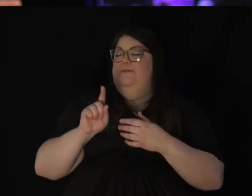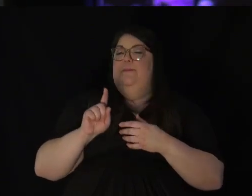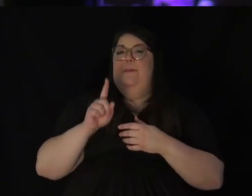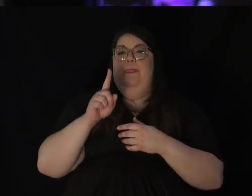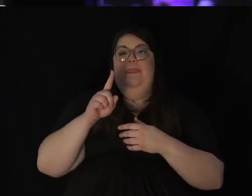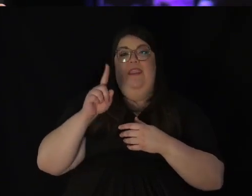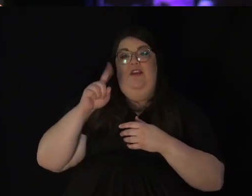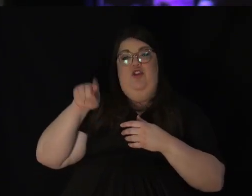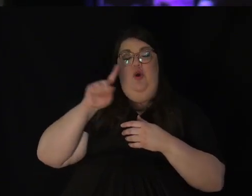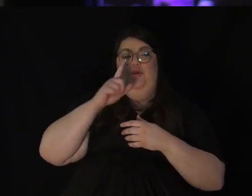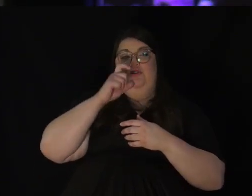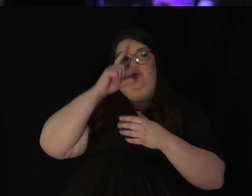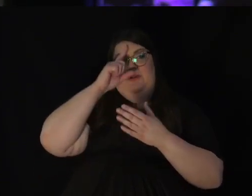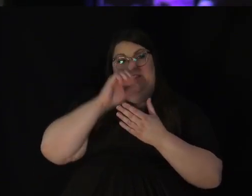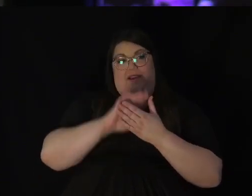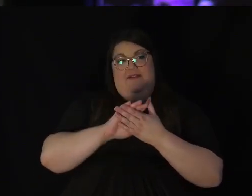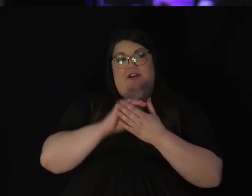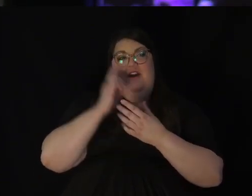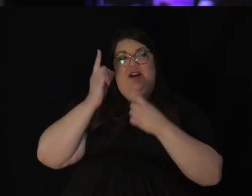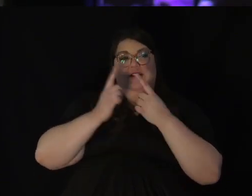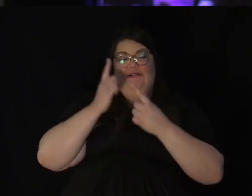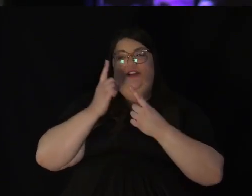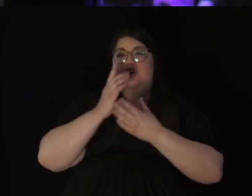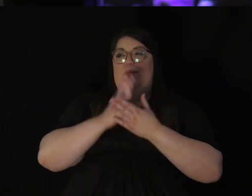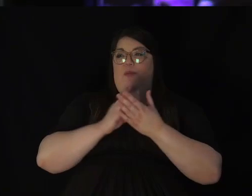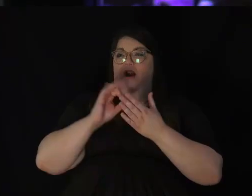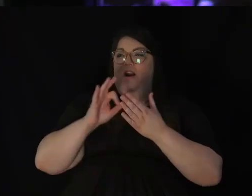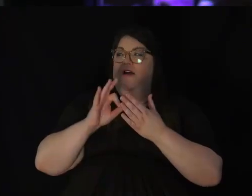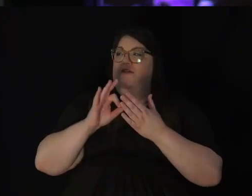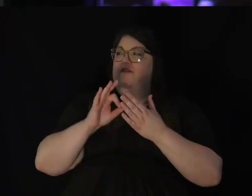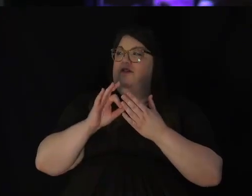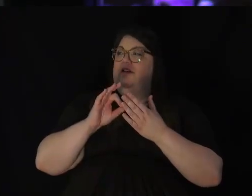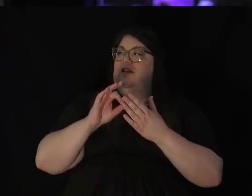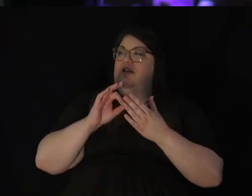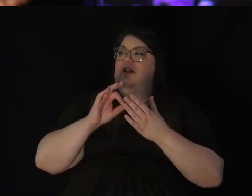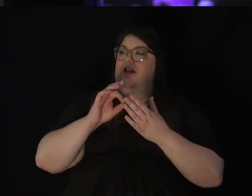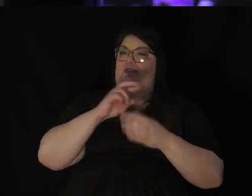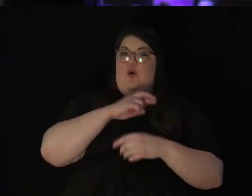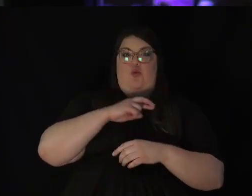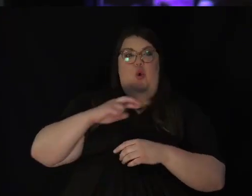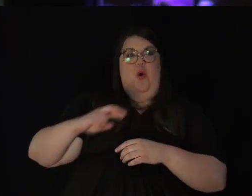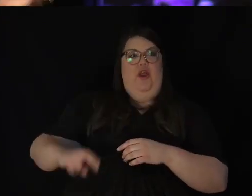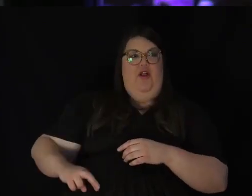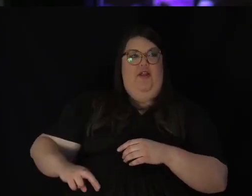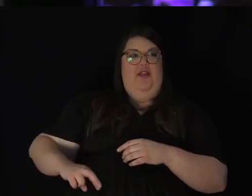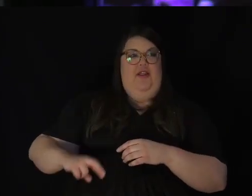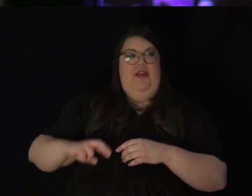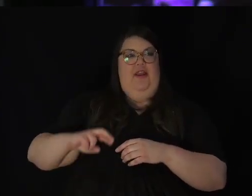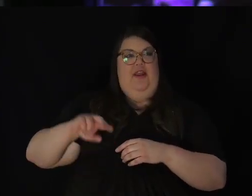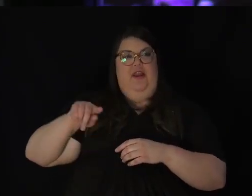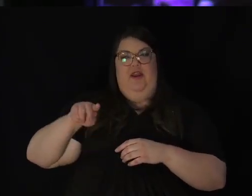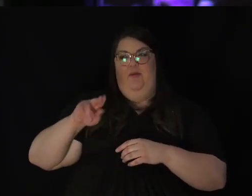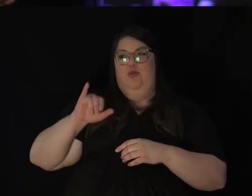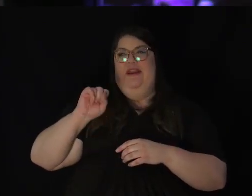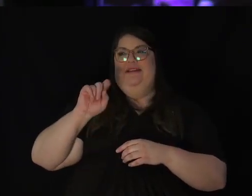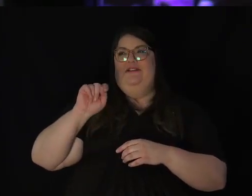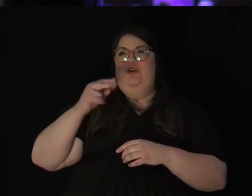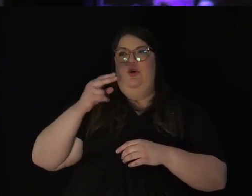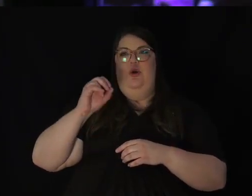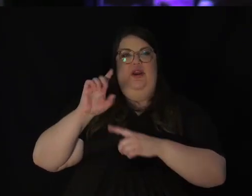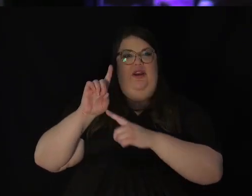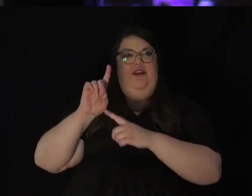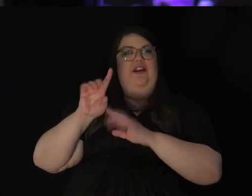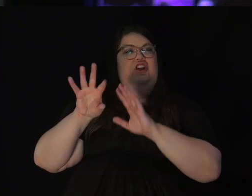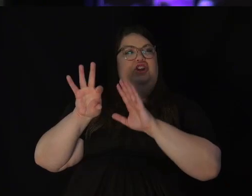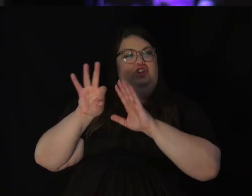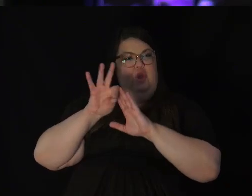who believe are considered a part of the royal priesthood. You are a royal priesthood, a chosen nation. You too, we